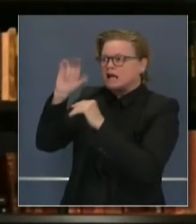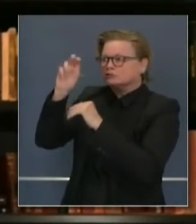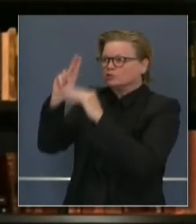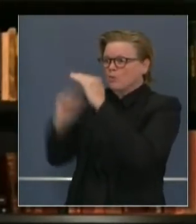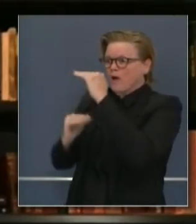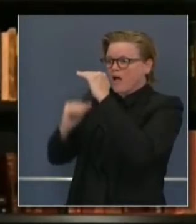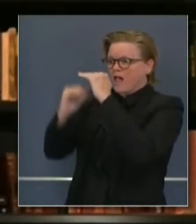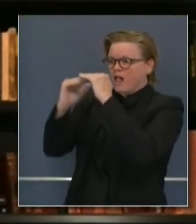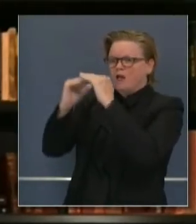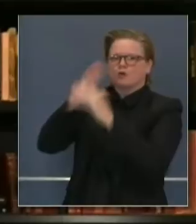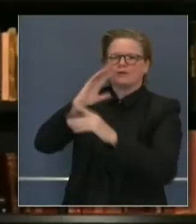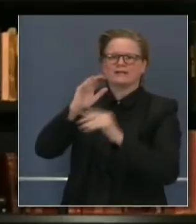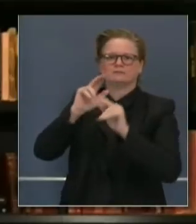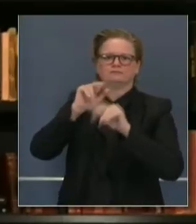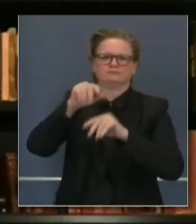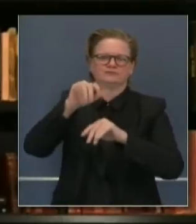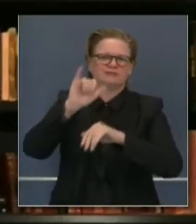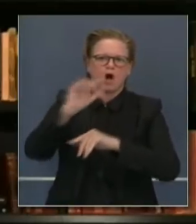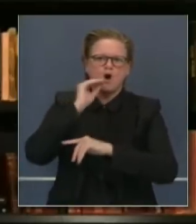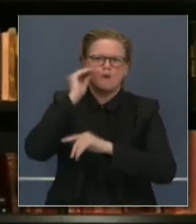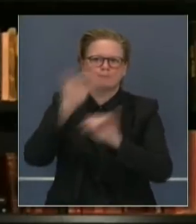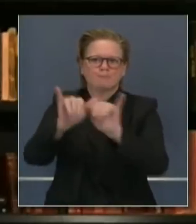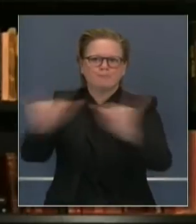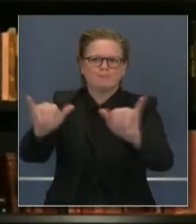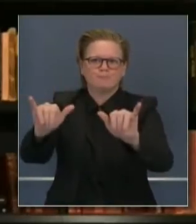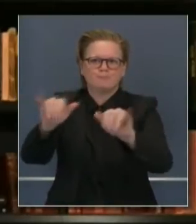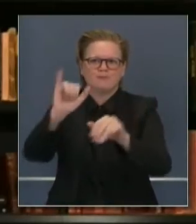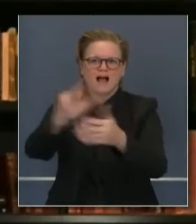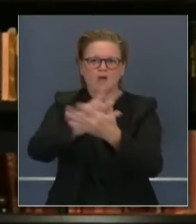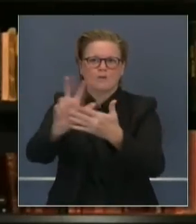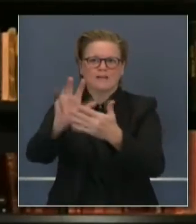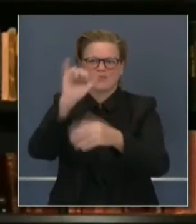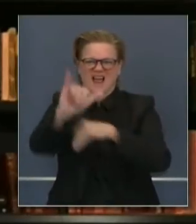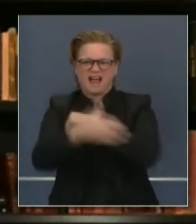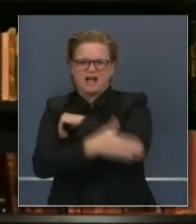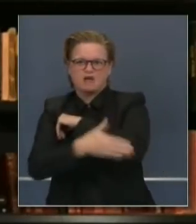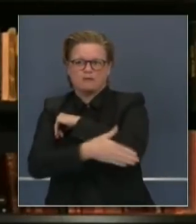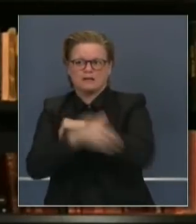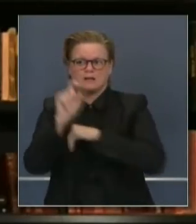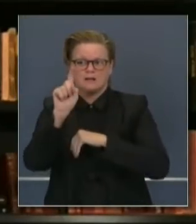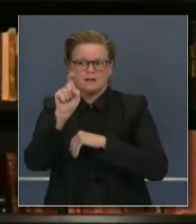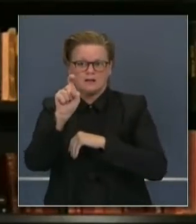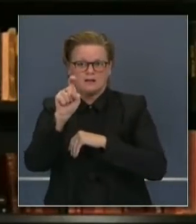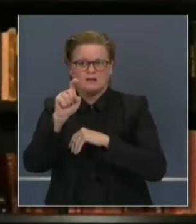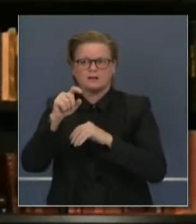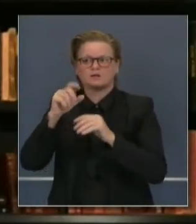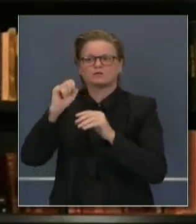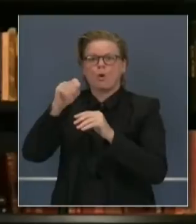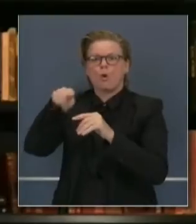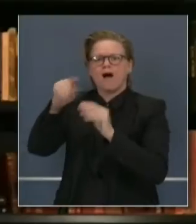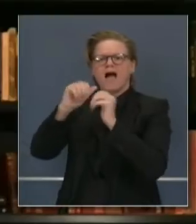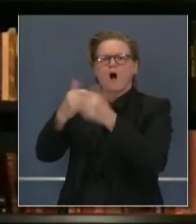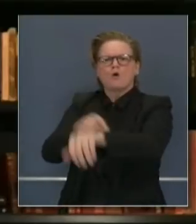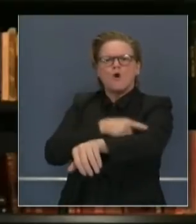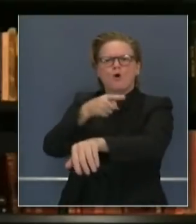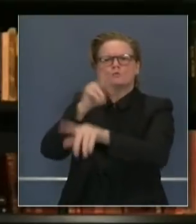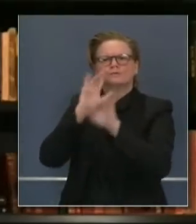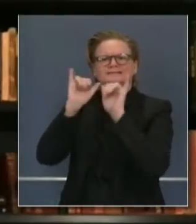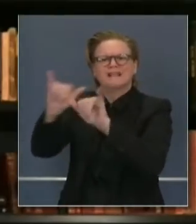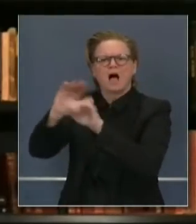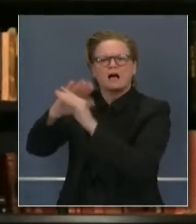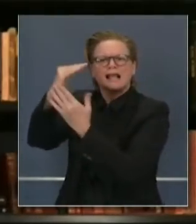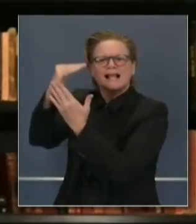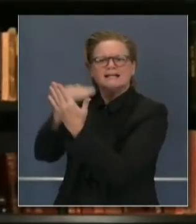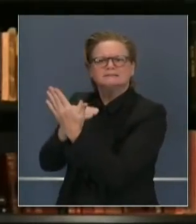that the regions go onto the list, but coming off the list is based on counties? And if so, why is